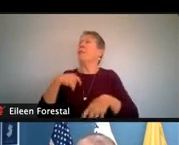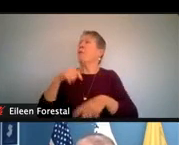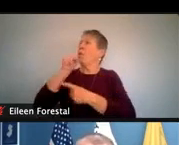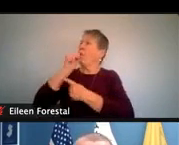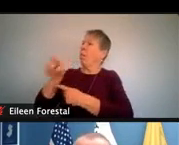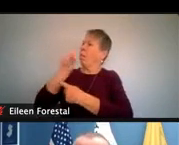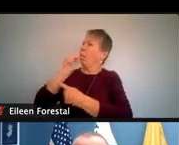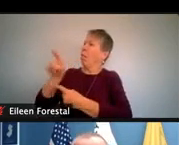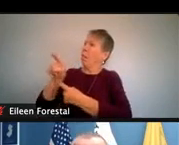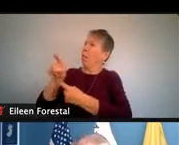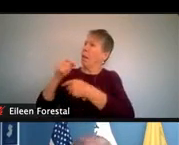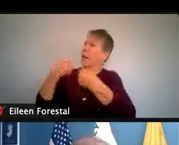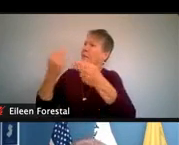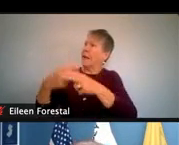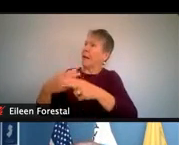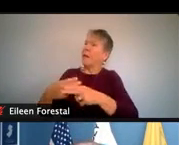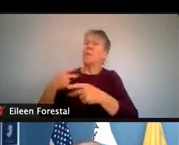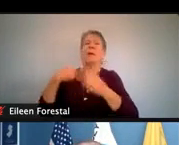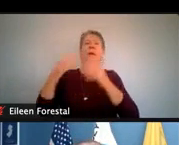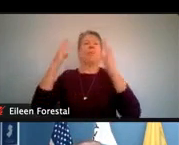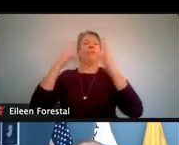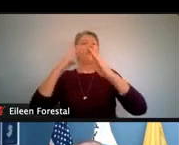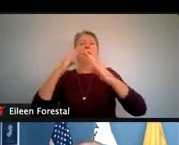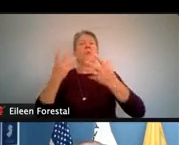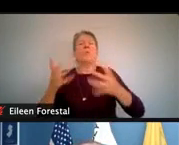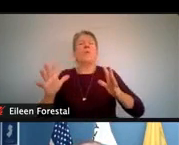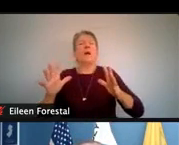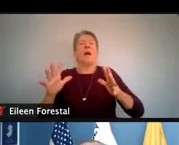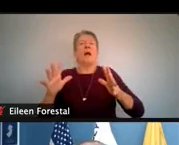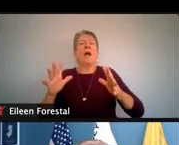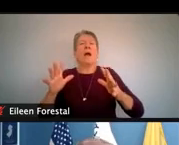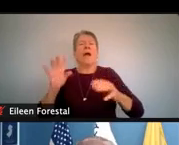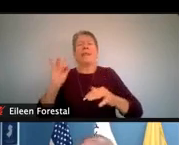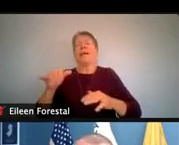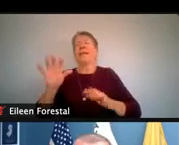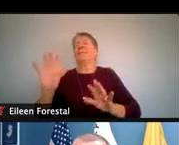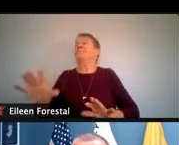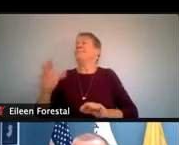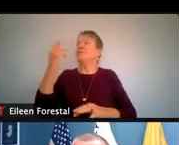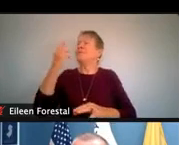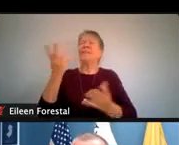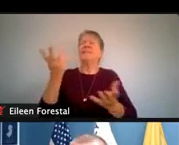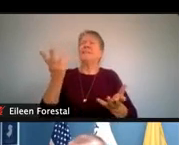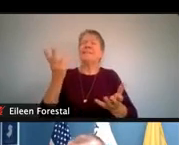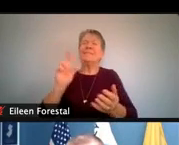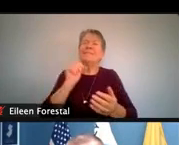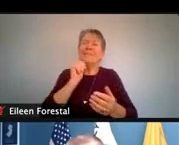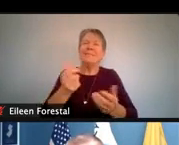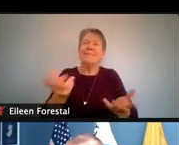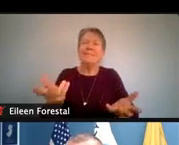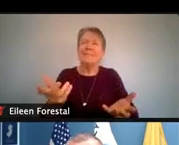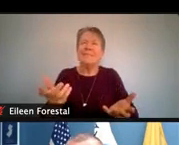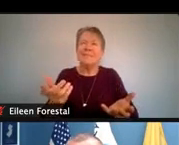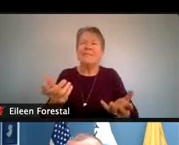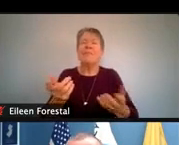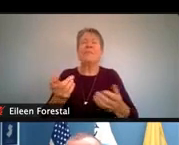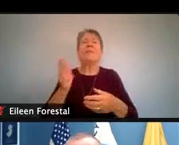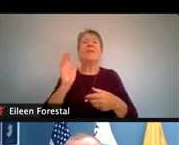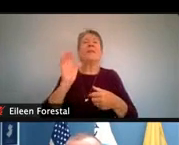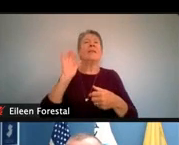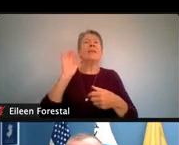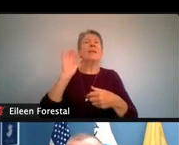to be, not exclusively, our battles right now continue to be in the private home, private